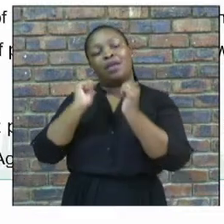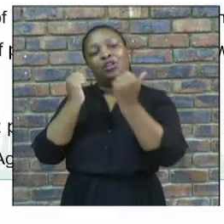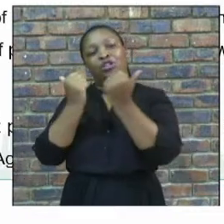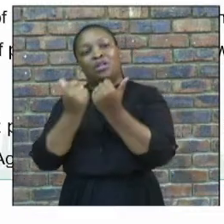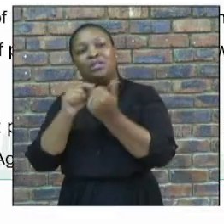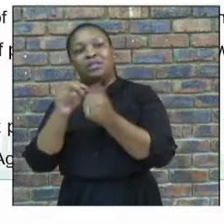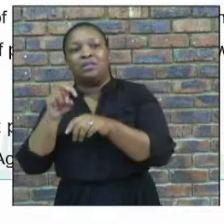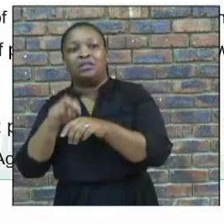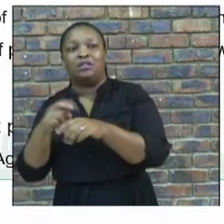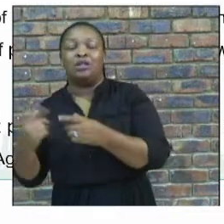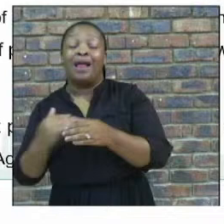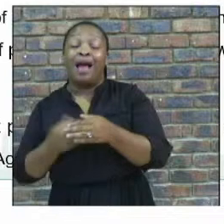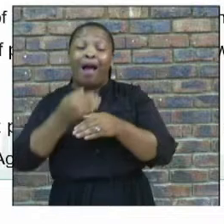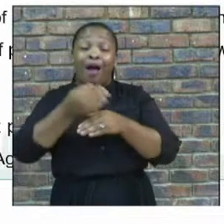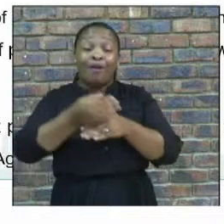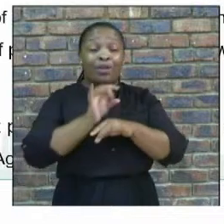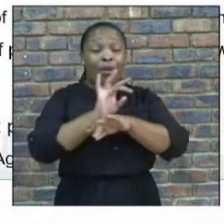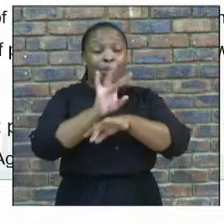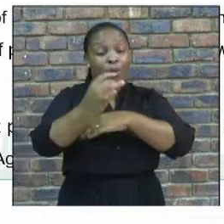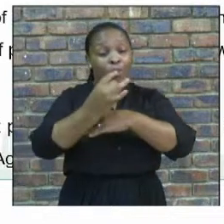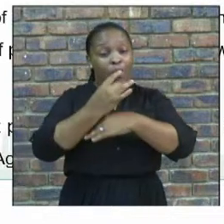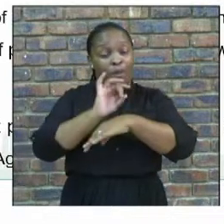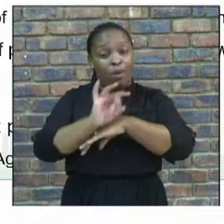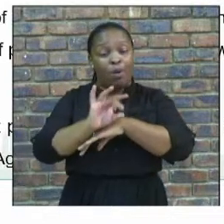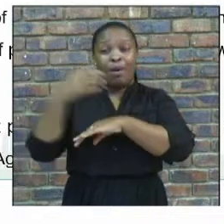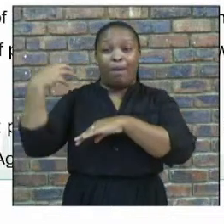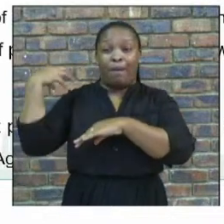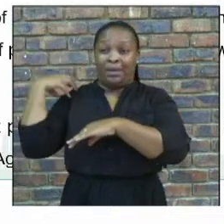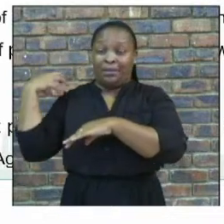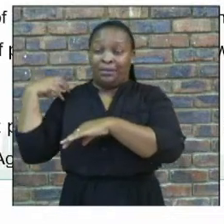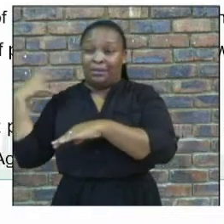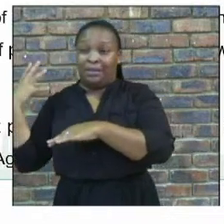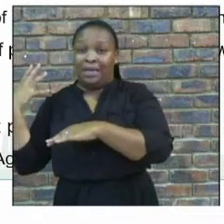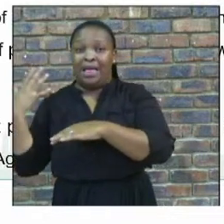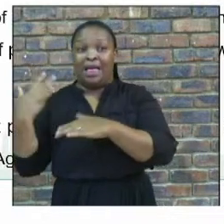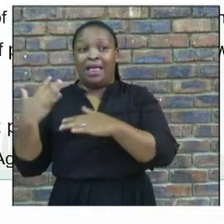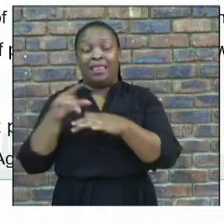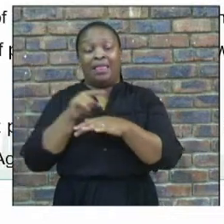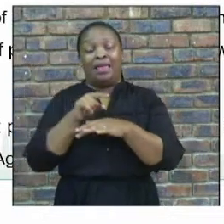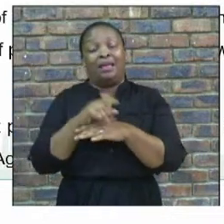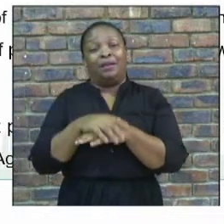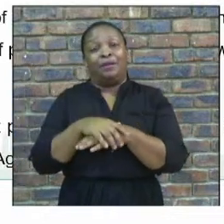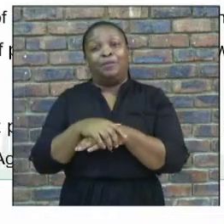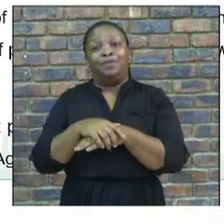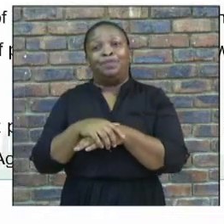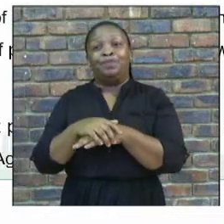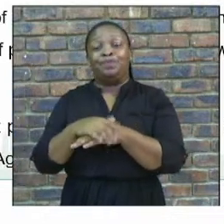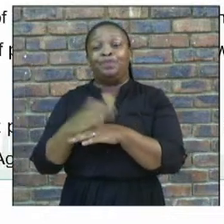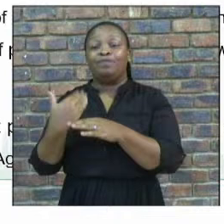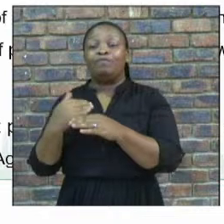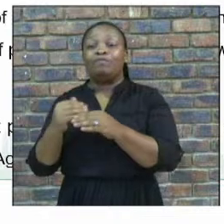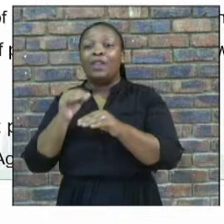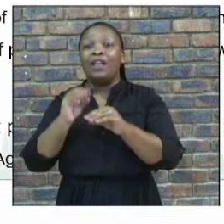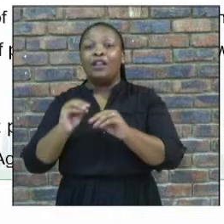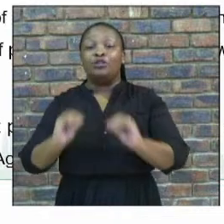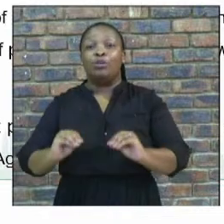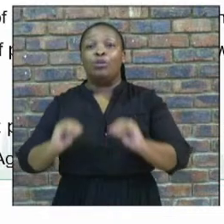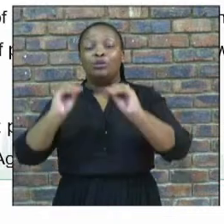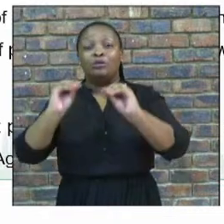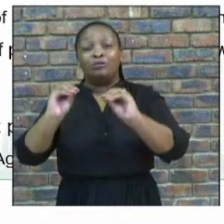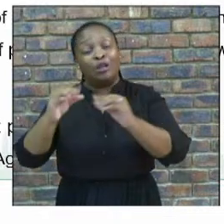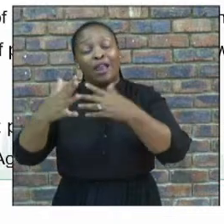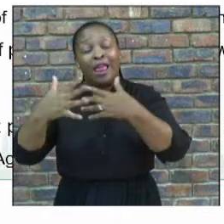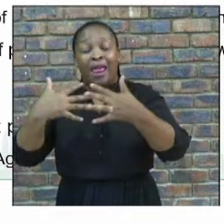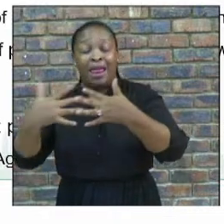after consultation with the minister, postpone any development of the petroleum field.